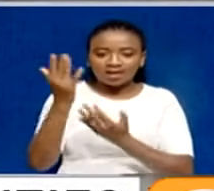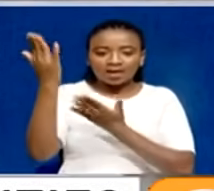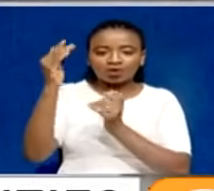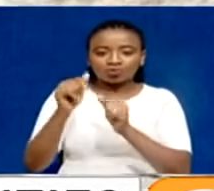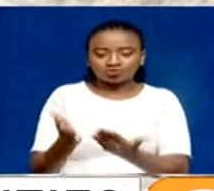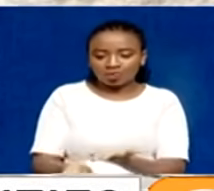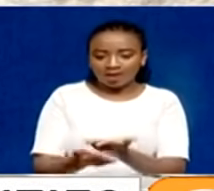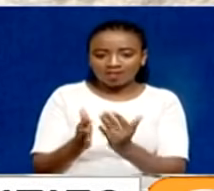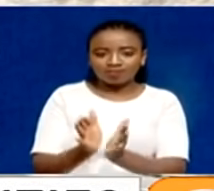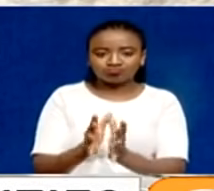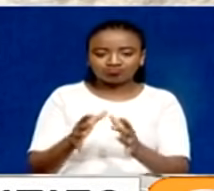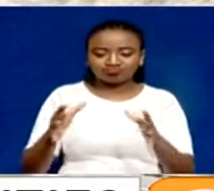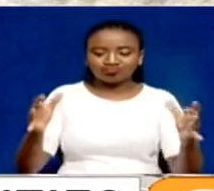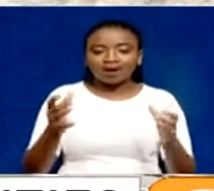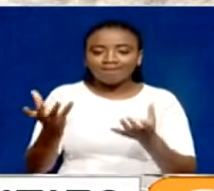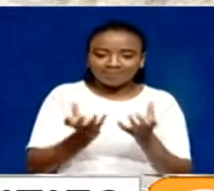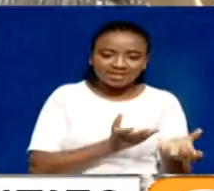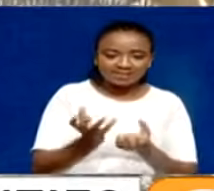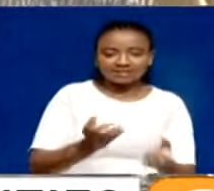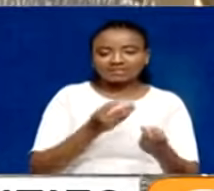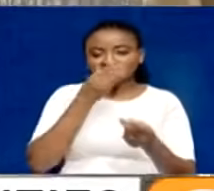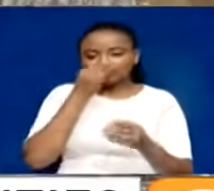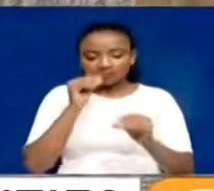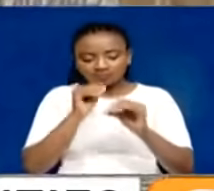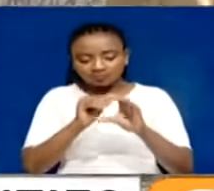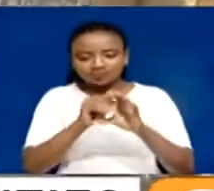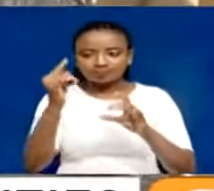opening up the region for trade, investment and tourism.